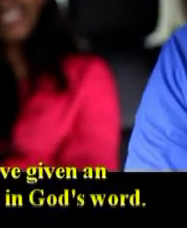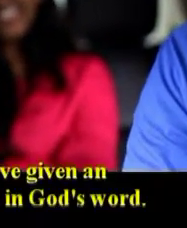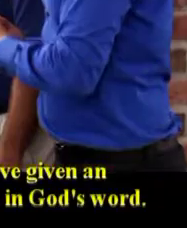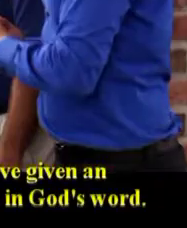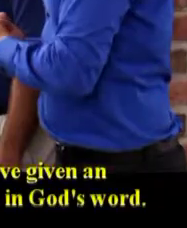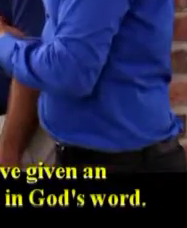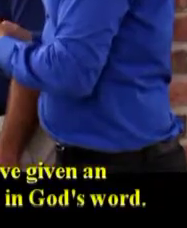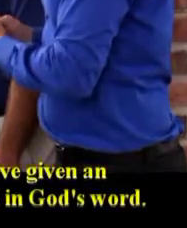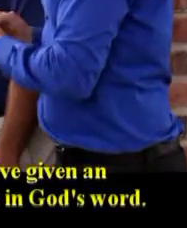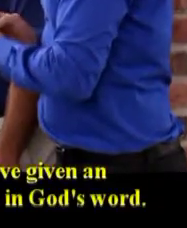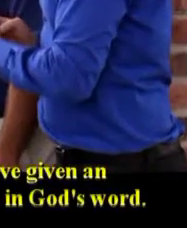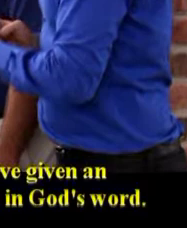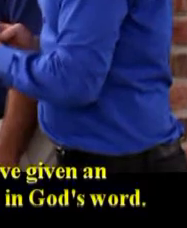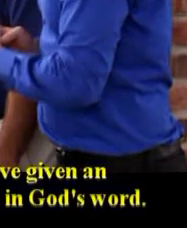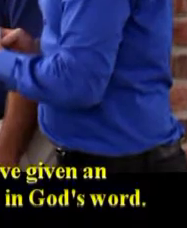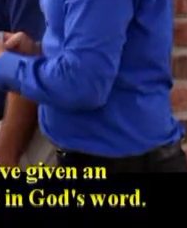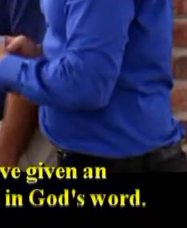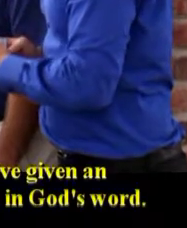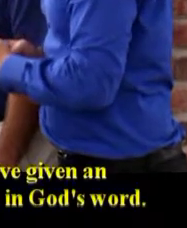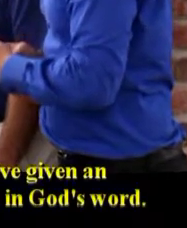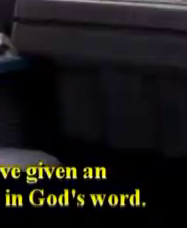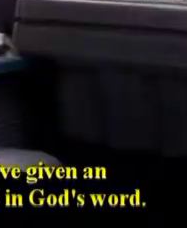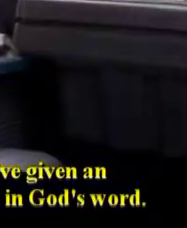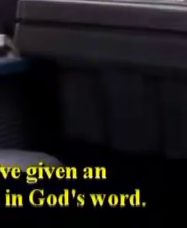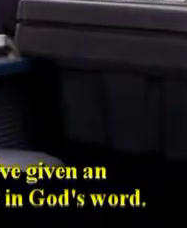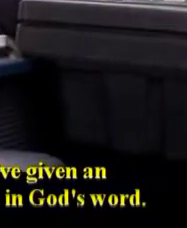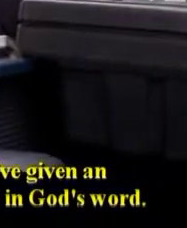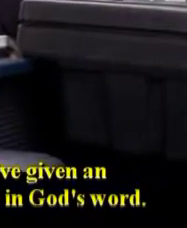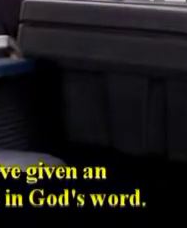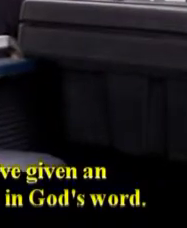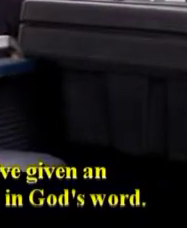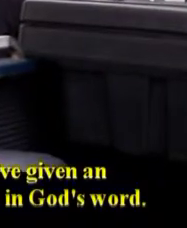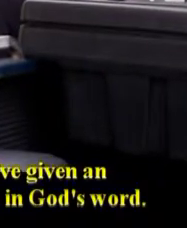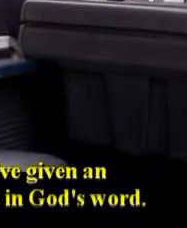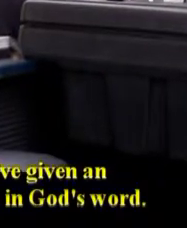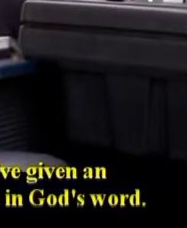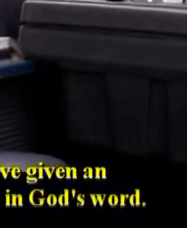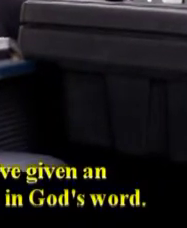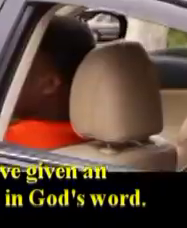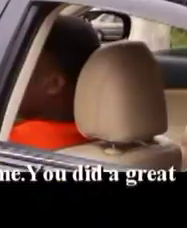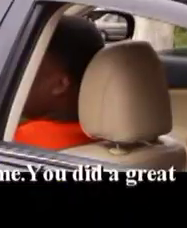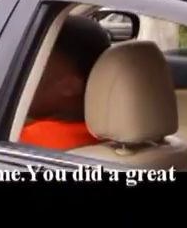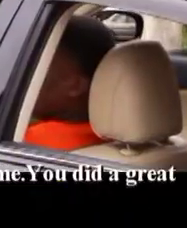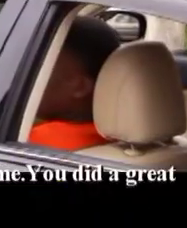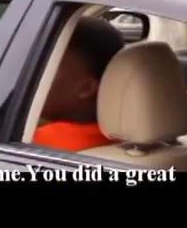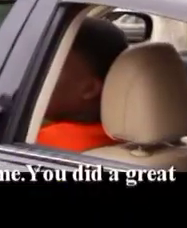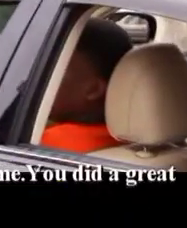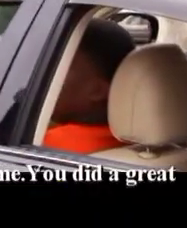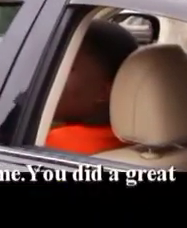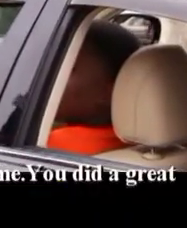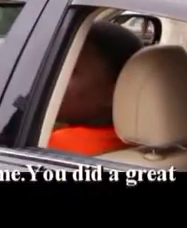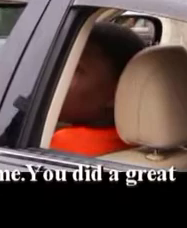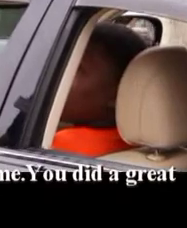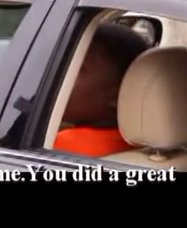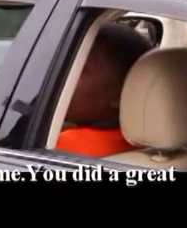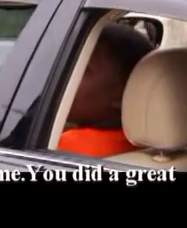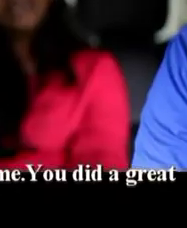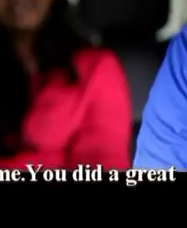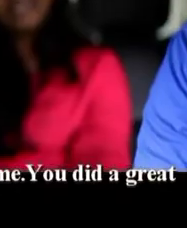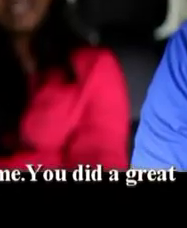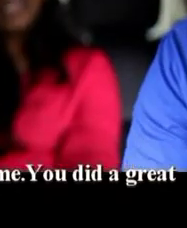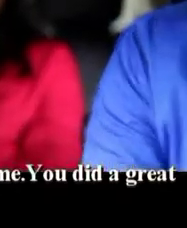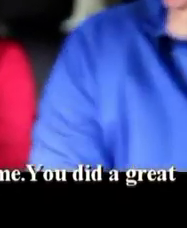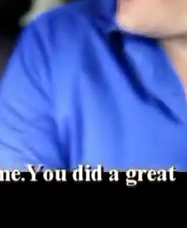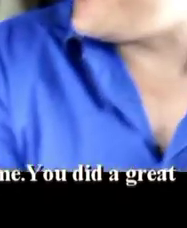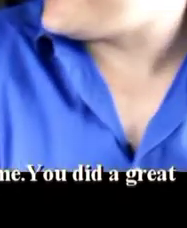nervous at first, yeah. But now I know I've given opportunity to people to find answers in God's Word, and that's exciting, you know? That's